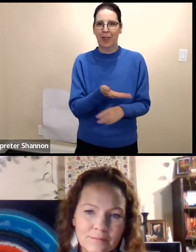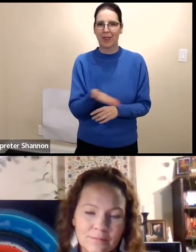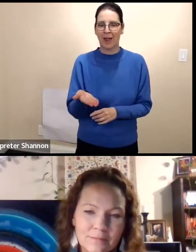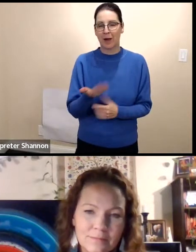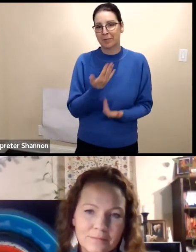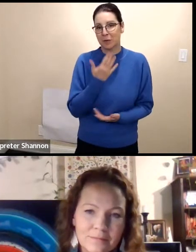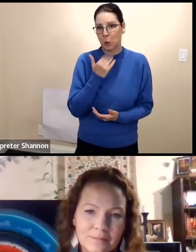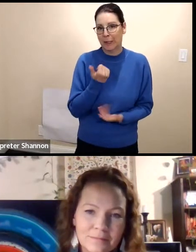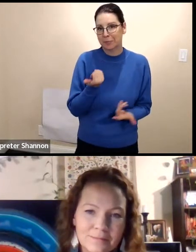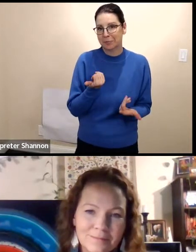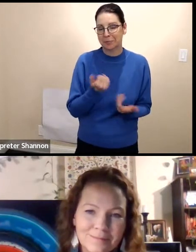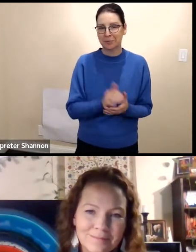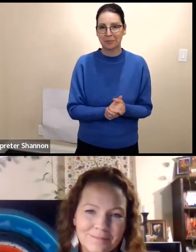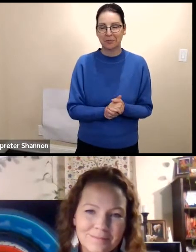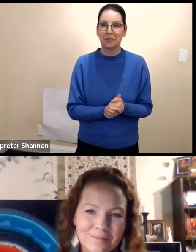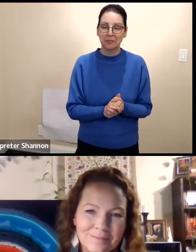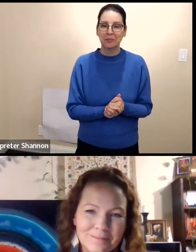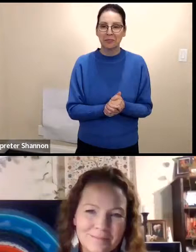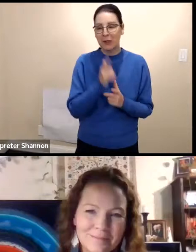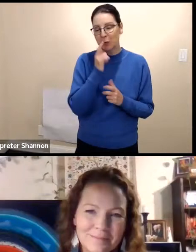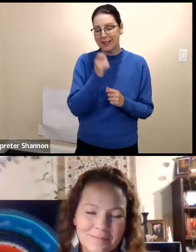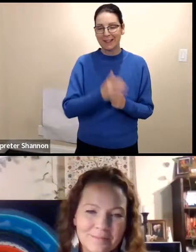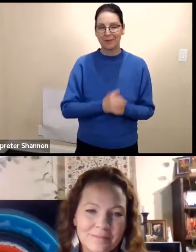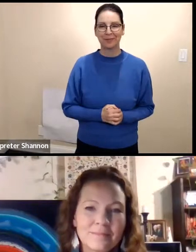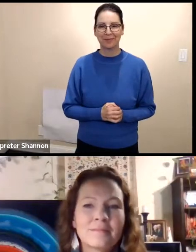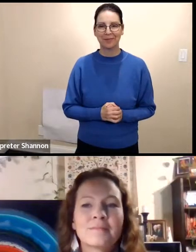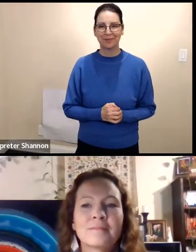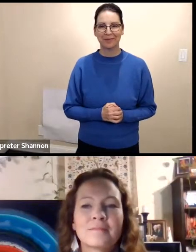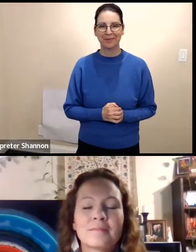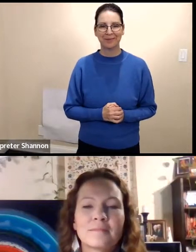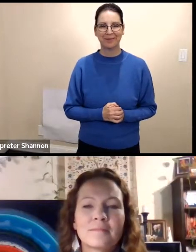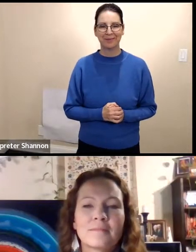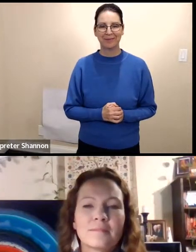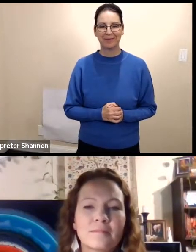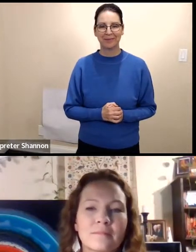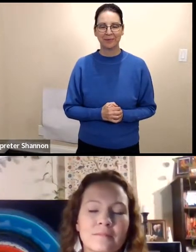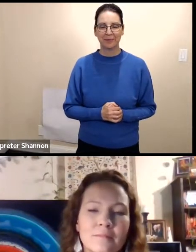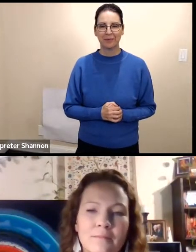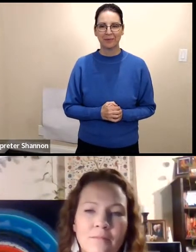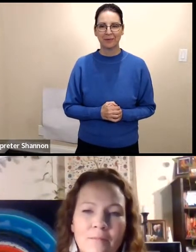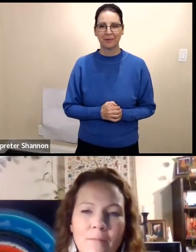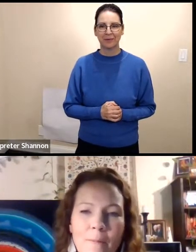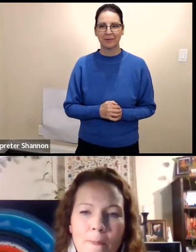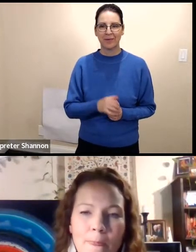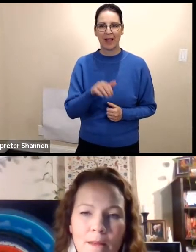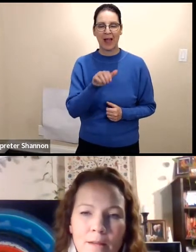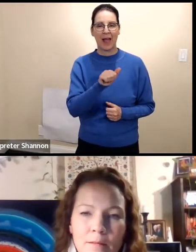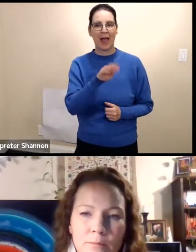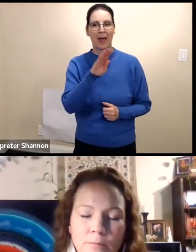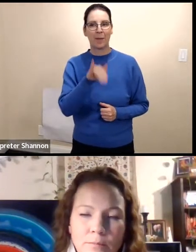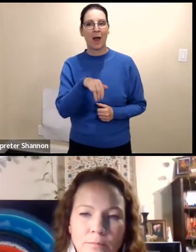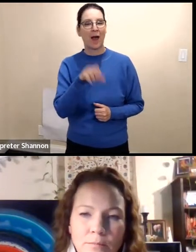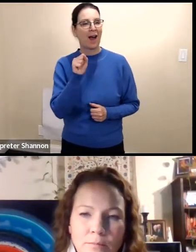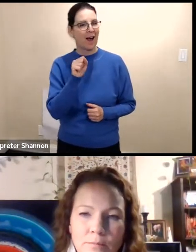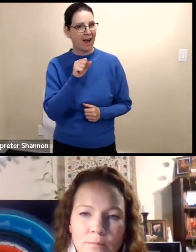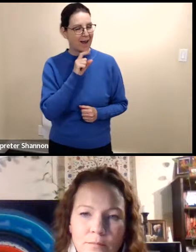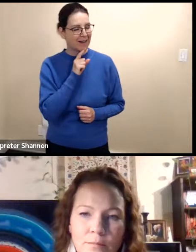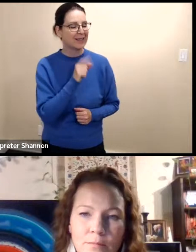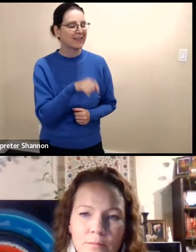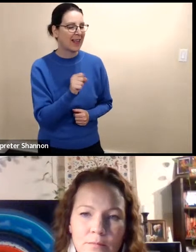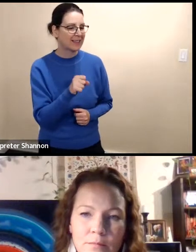well yeah yeah and I I would add to that that I think that's really something